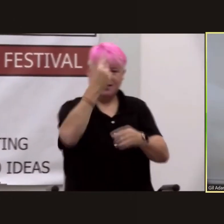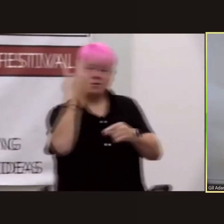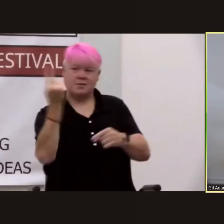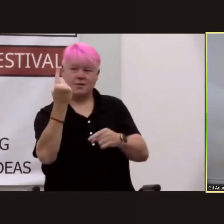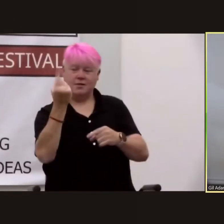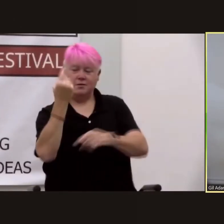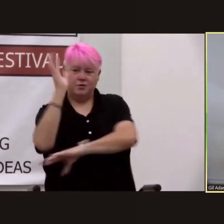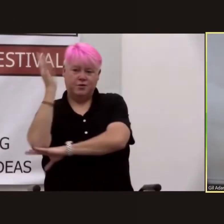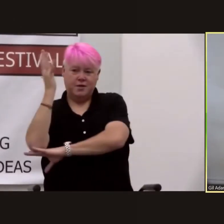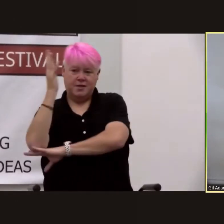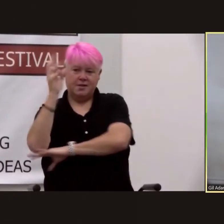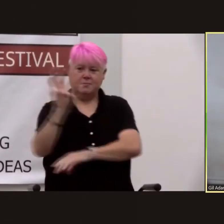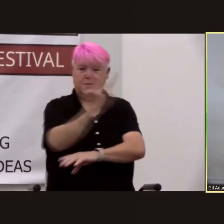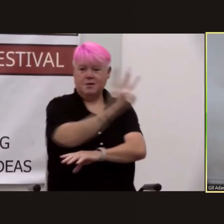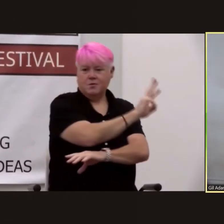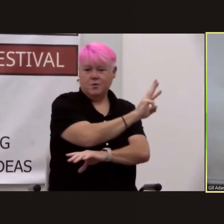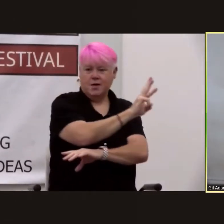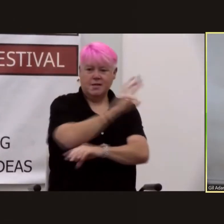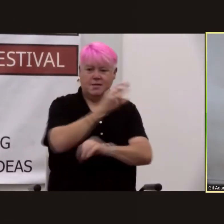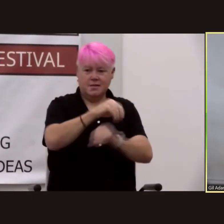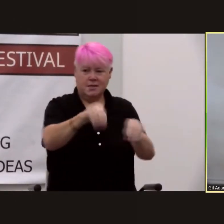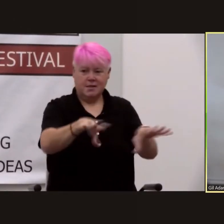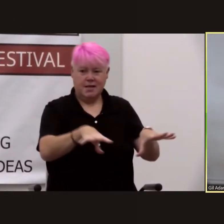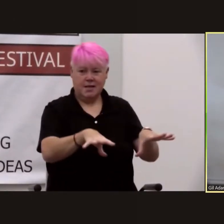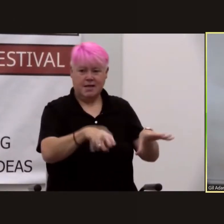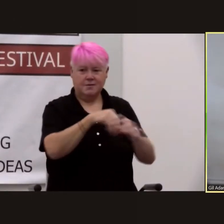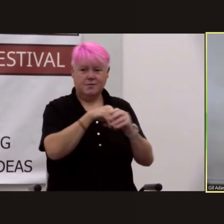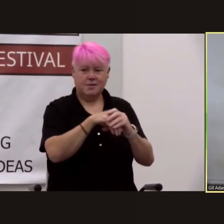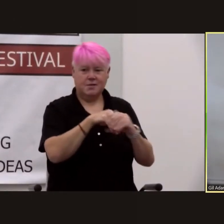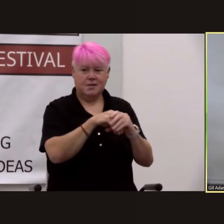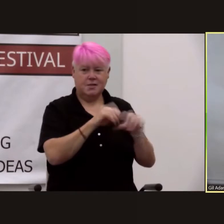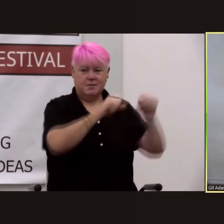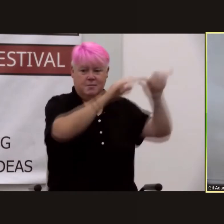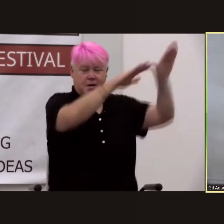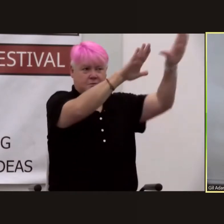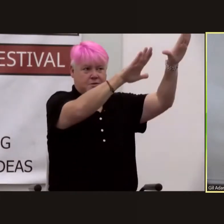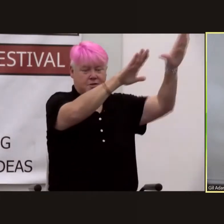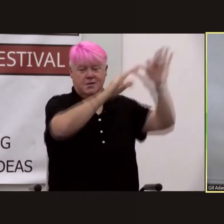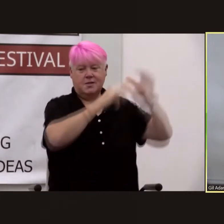to the west, the land bled into the cloud-like silhouette of the mountains.